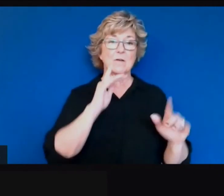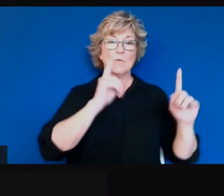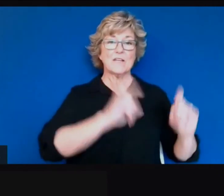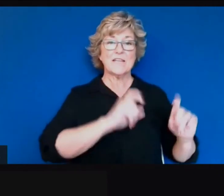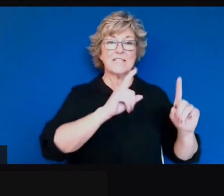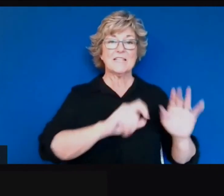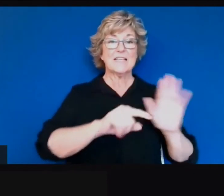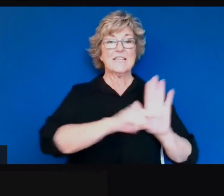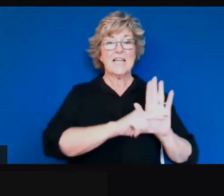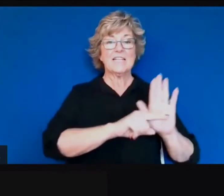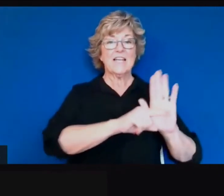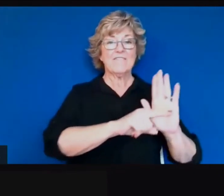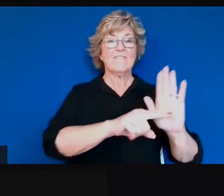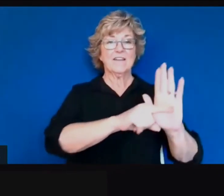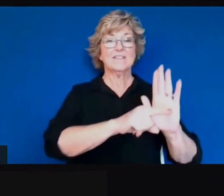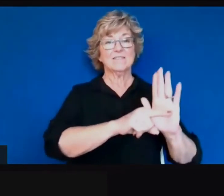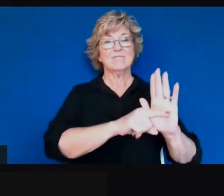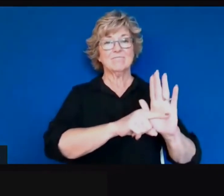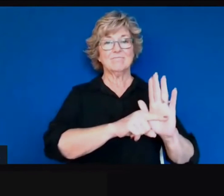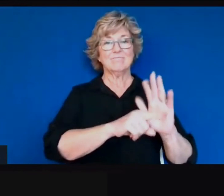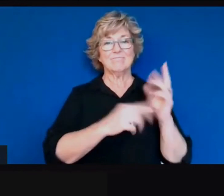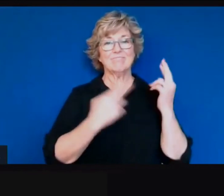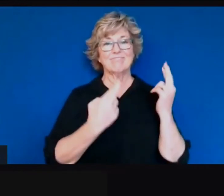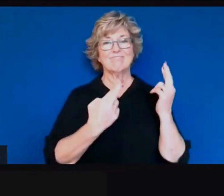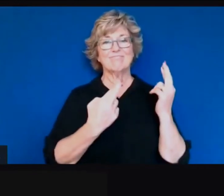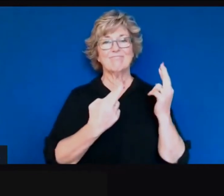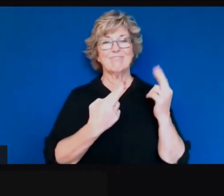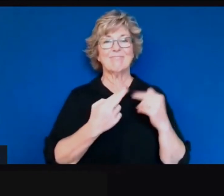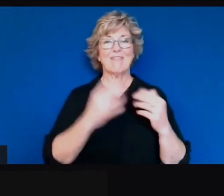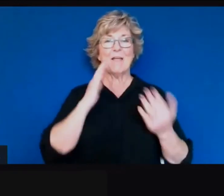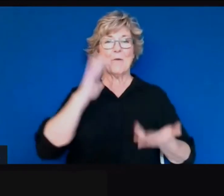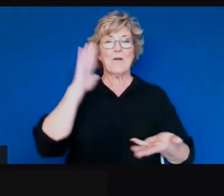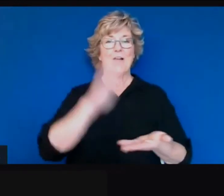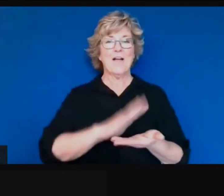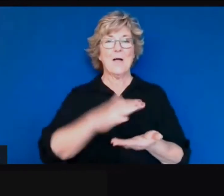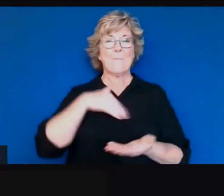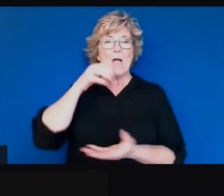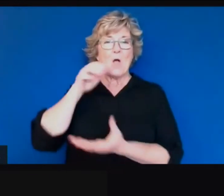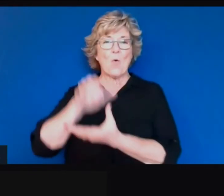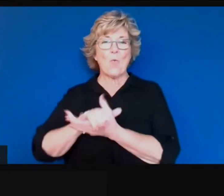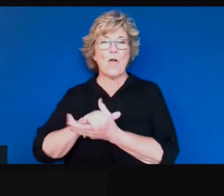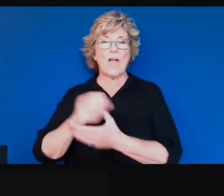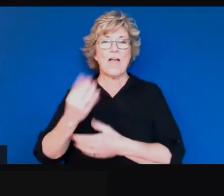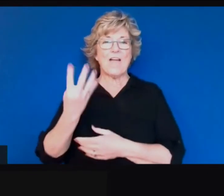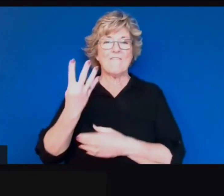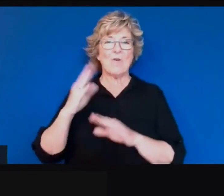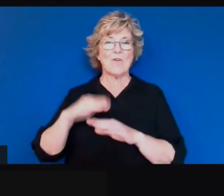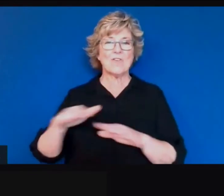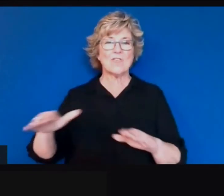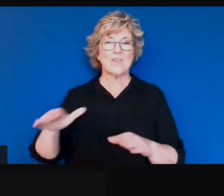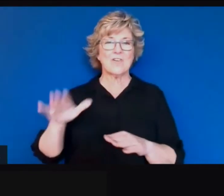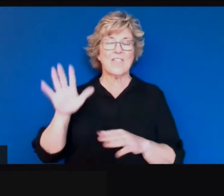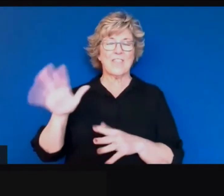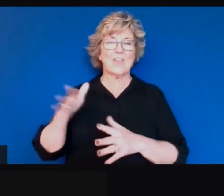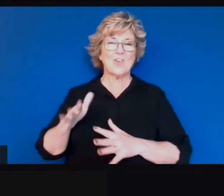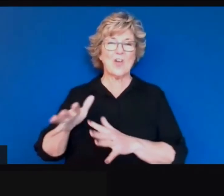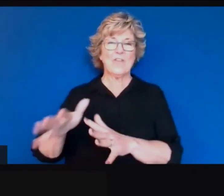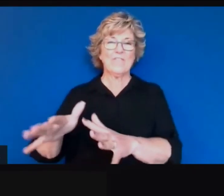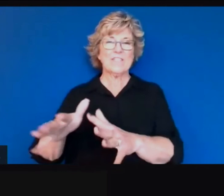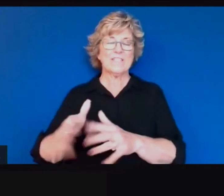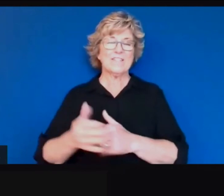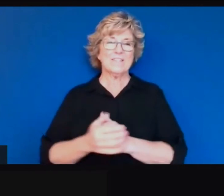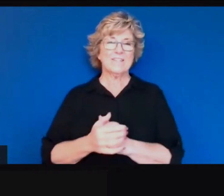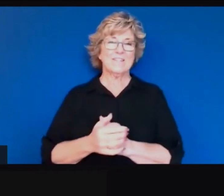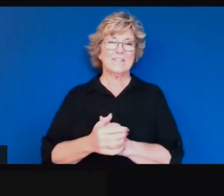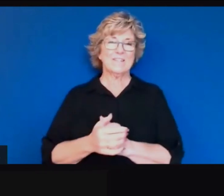negative, and that should calm the nerves of my wife and my 4 kids. But we